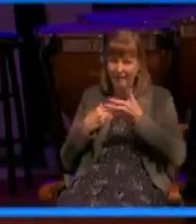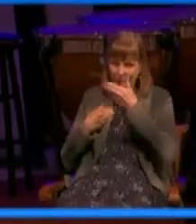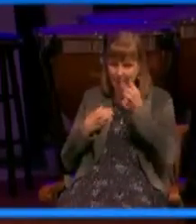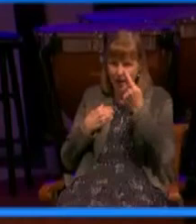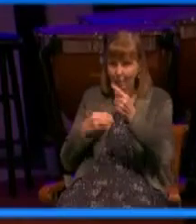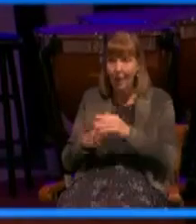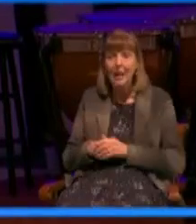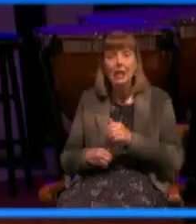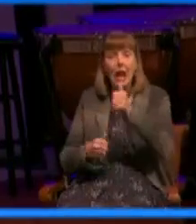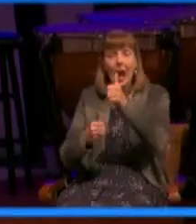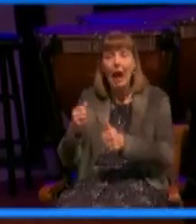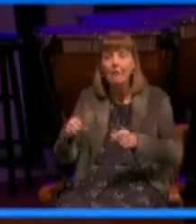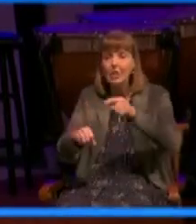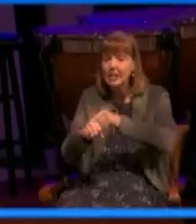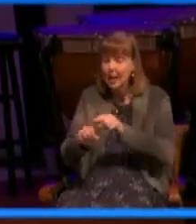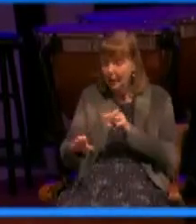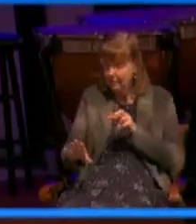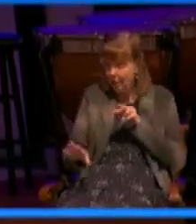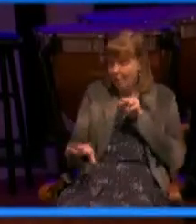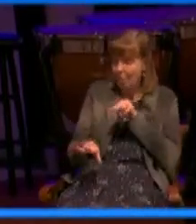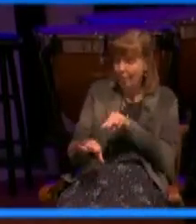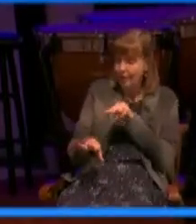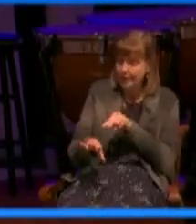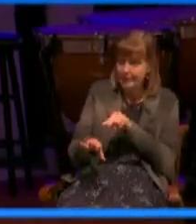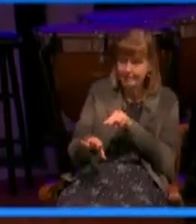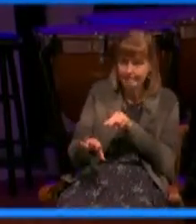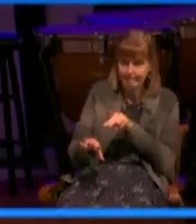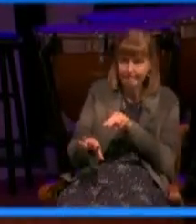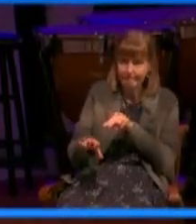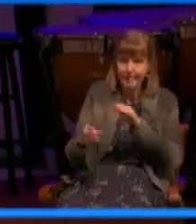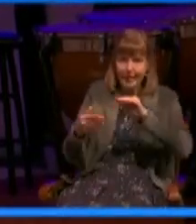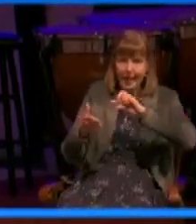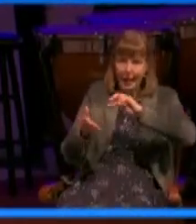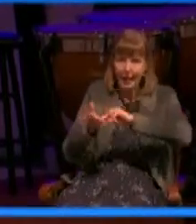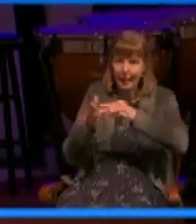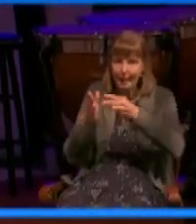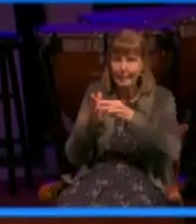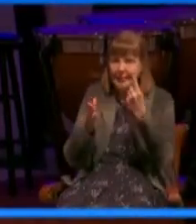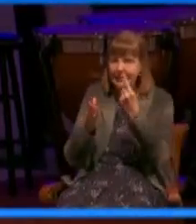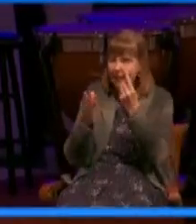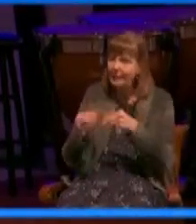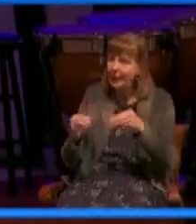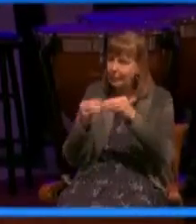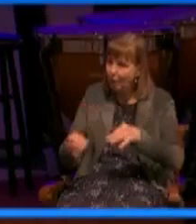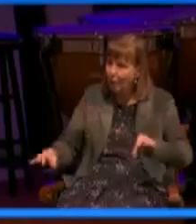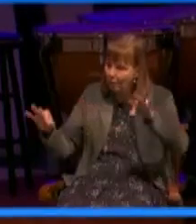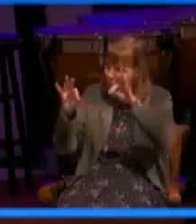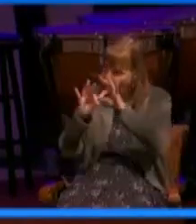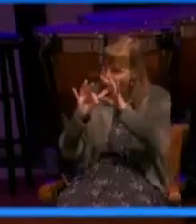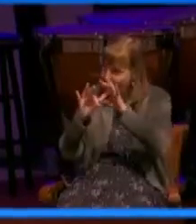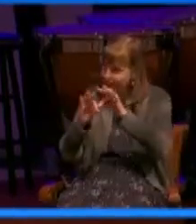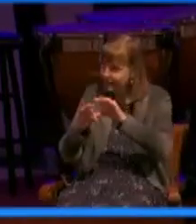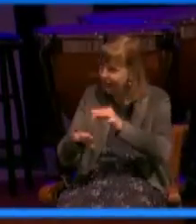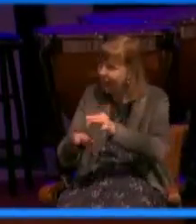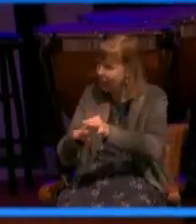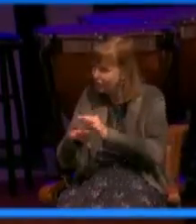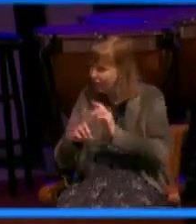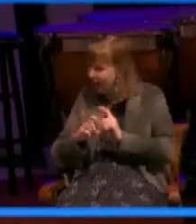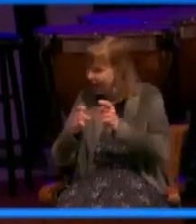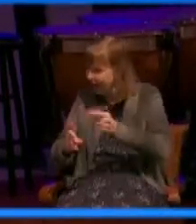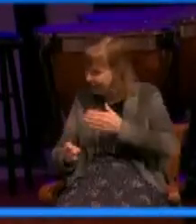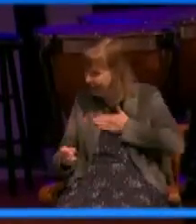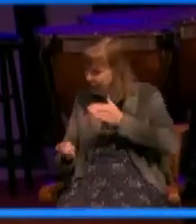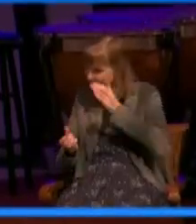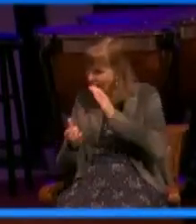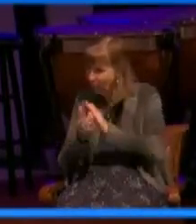a sign of something bigger. That ring that I gave my wife, which, by the way, it has been reset in a